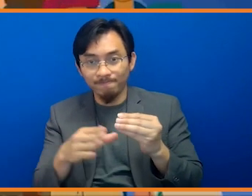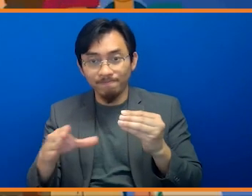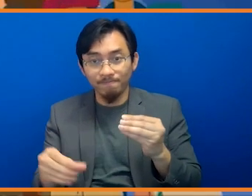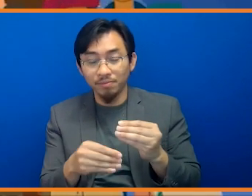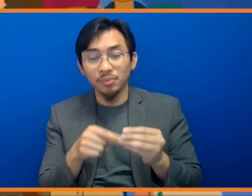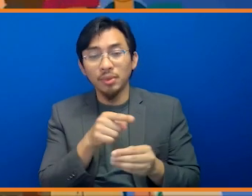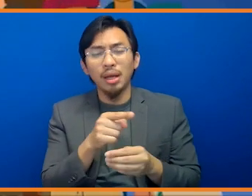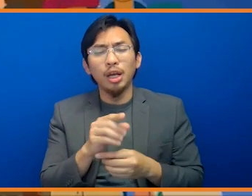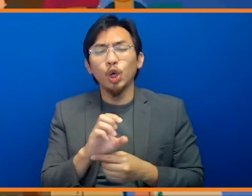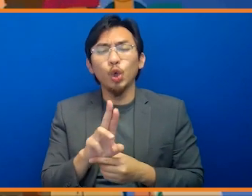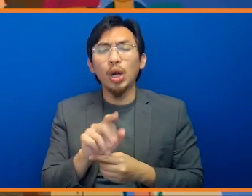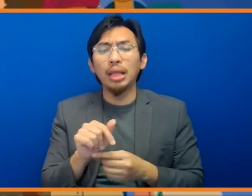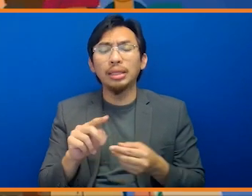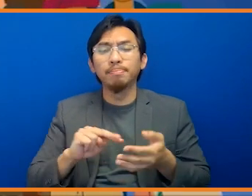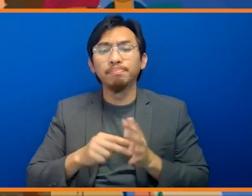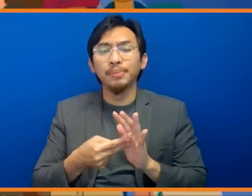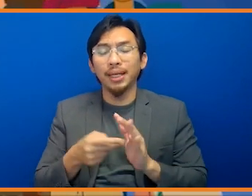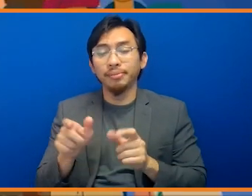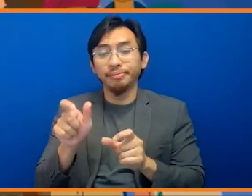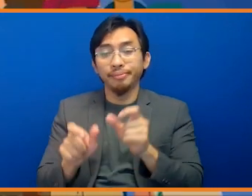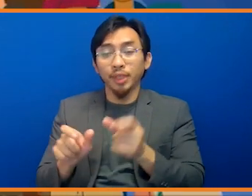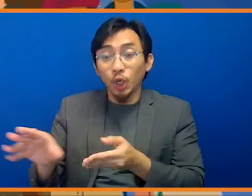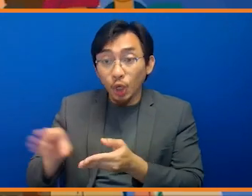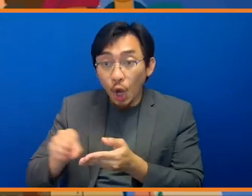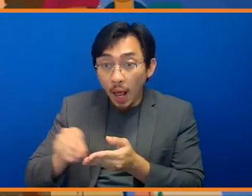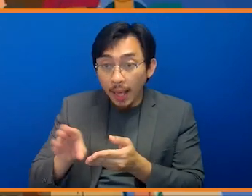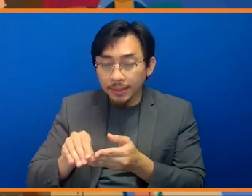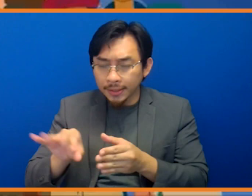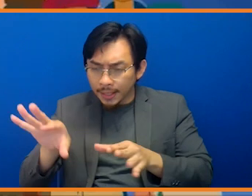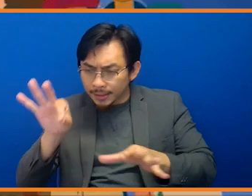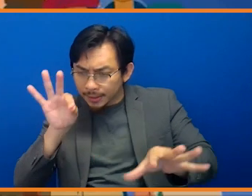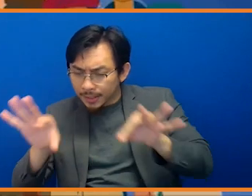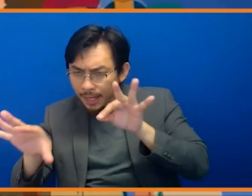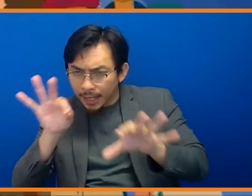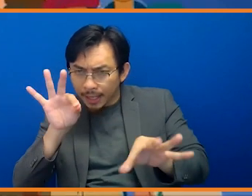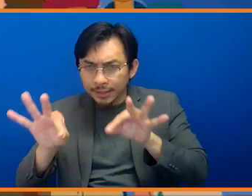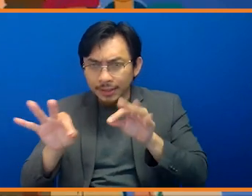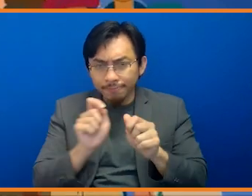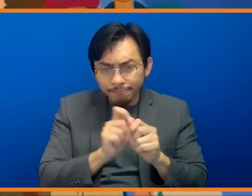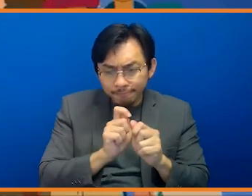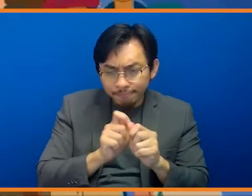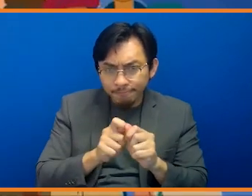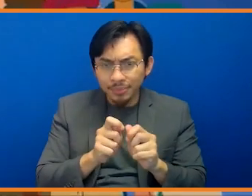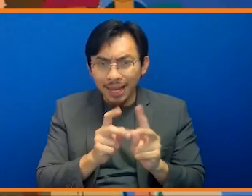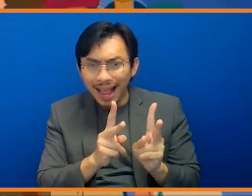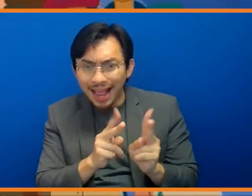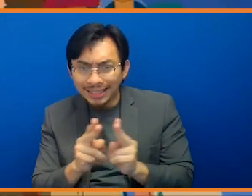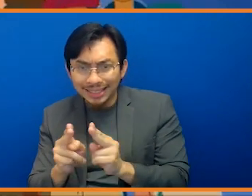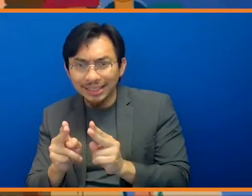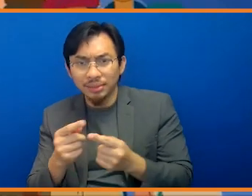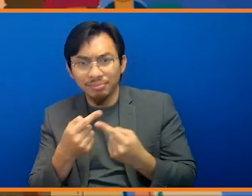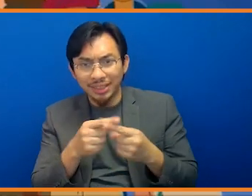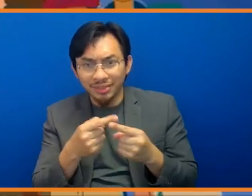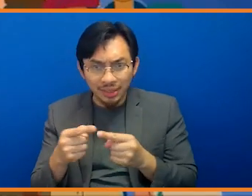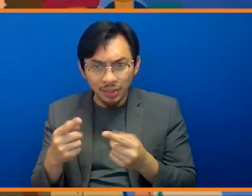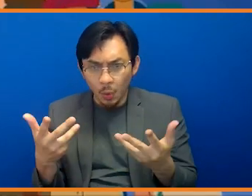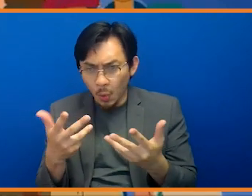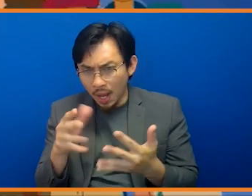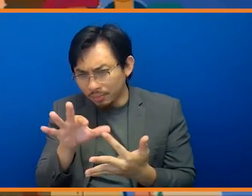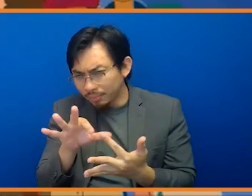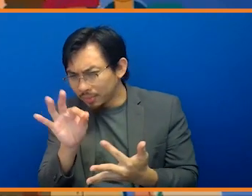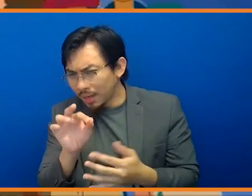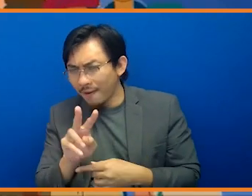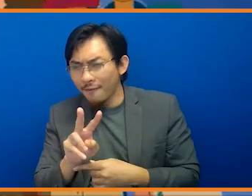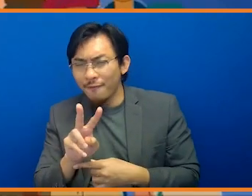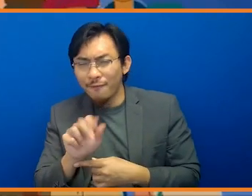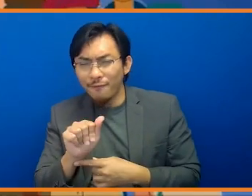Curating means to collect, select, and edit with a specific perspective to create new value and